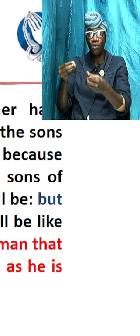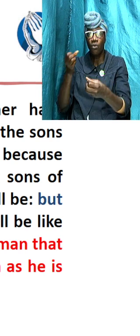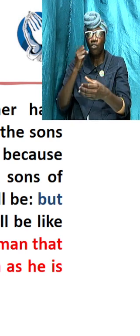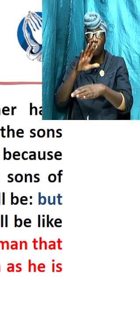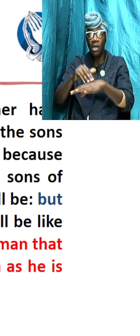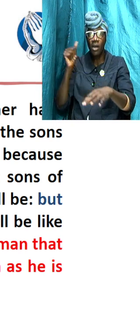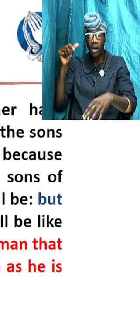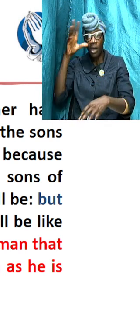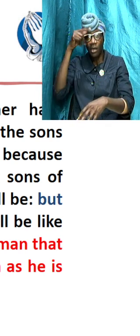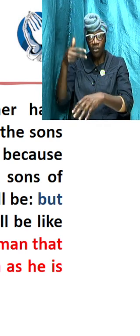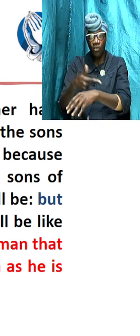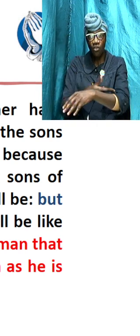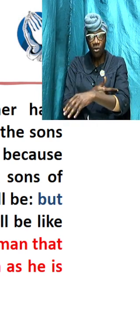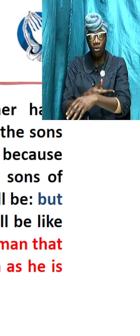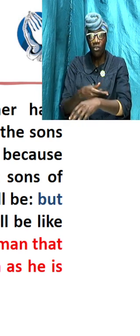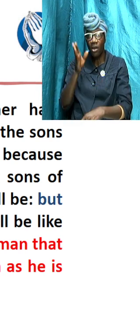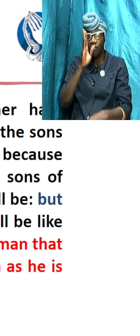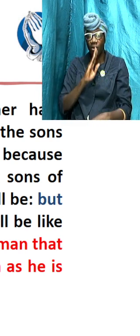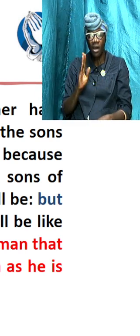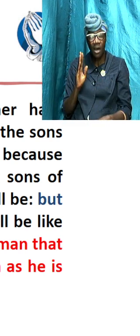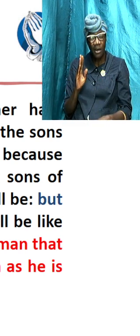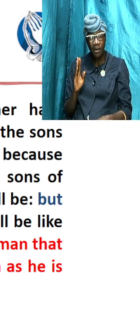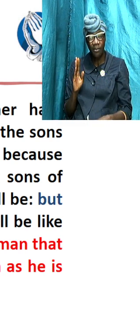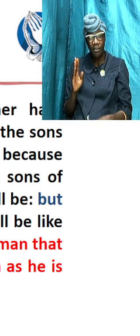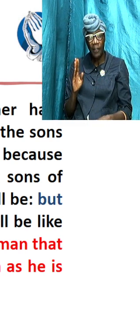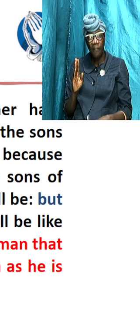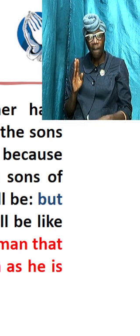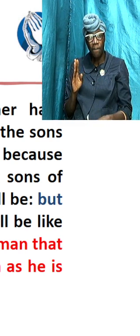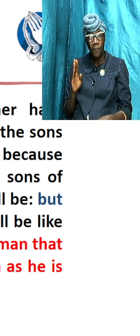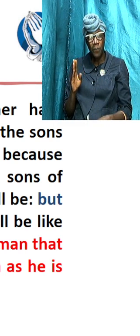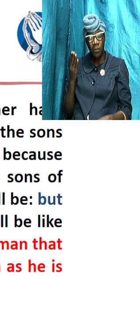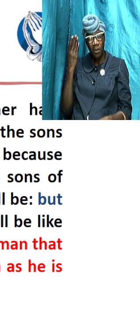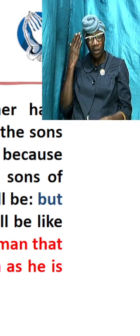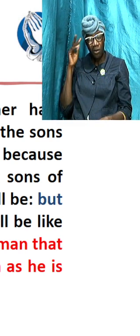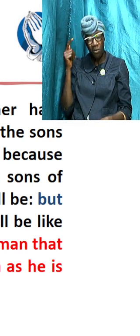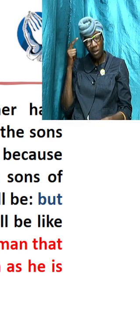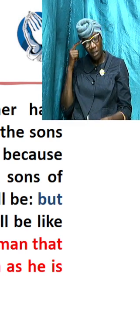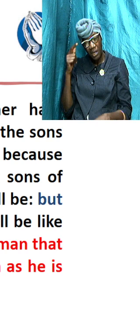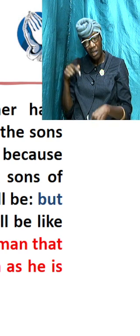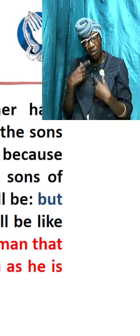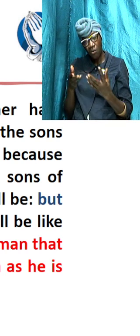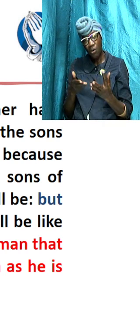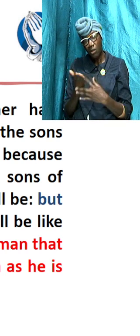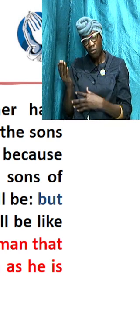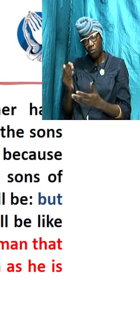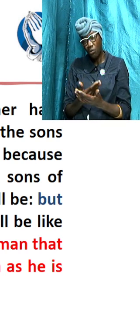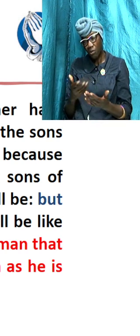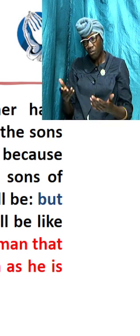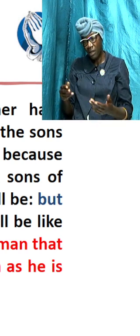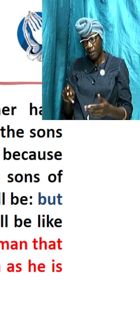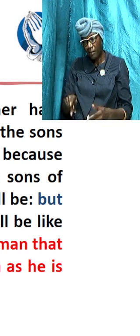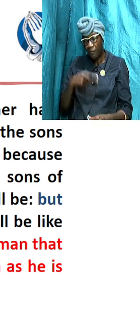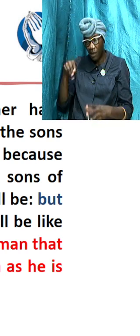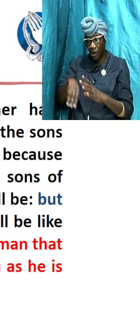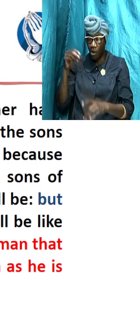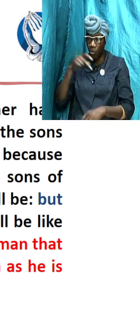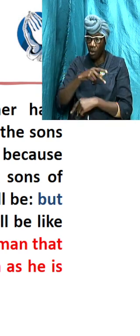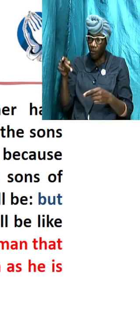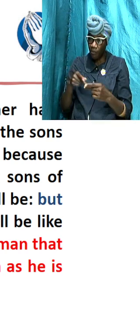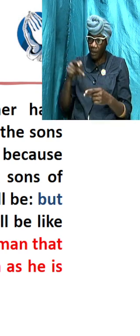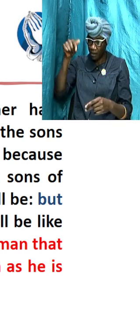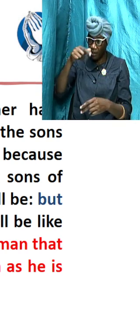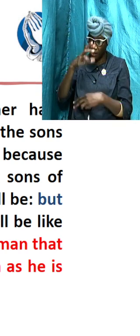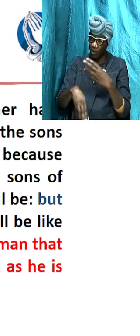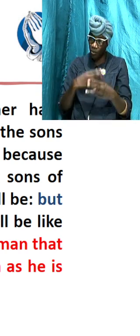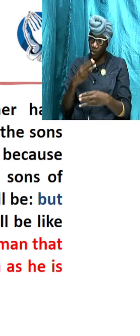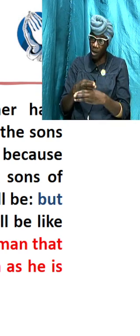not. In other words, don't be perturbed, amen, when you're going through some things and you feel out of place in this world. The world knoweth us not, because it